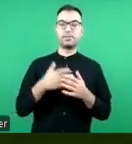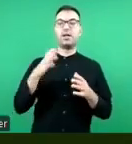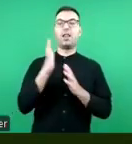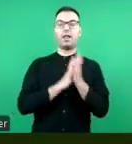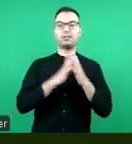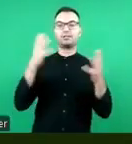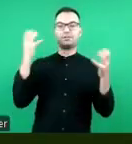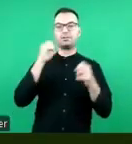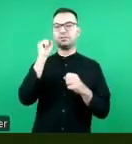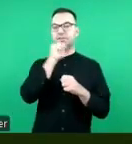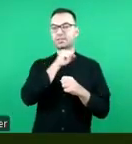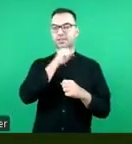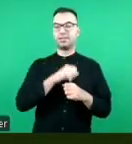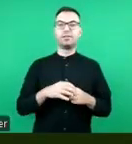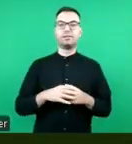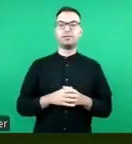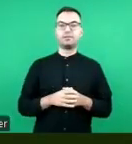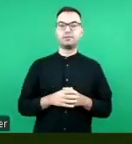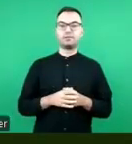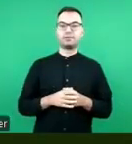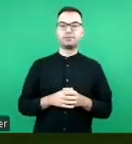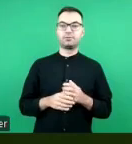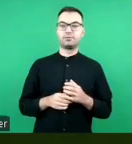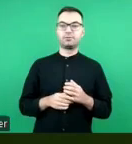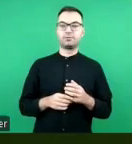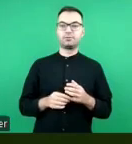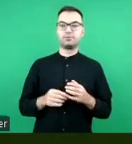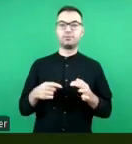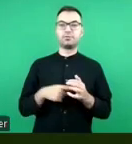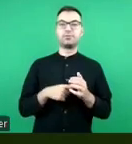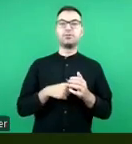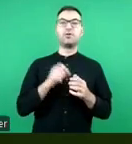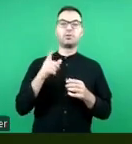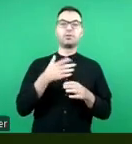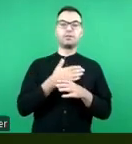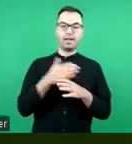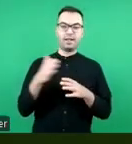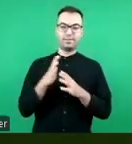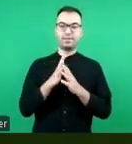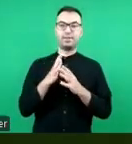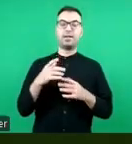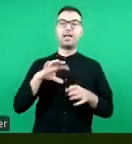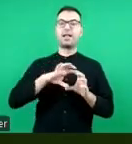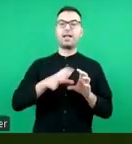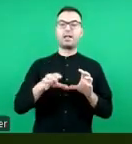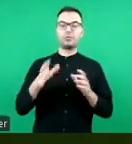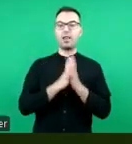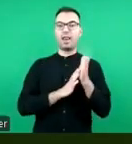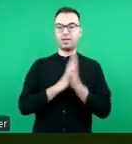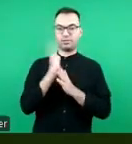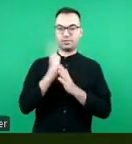It's important to say that those are still forest species, right? You would normally expect them